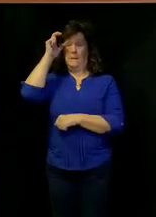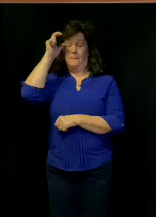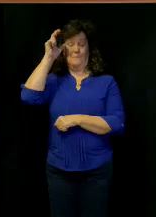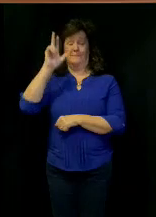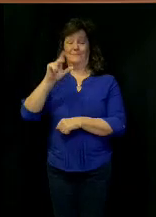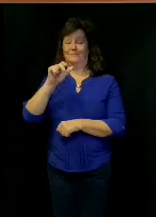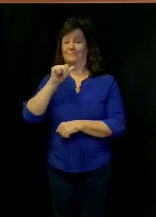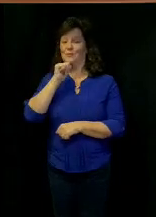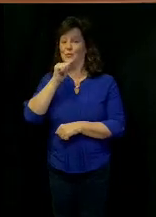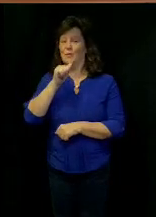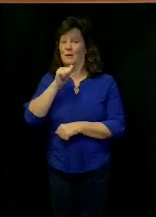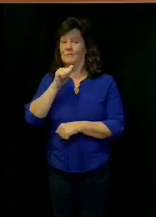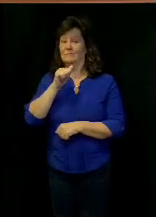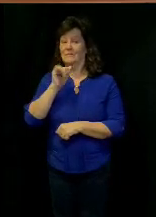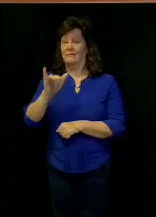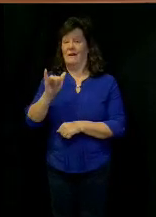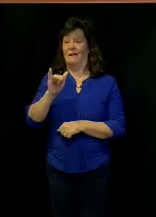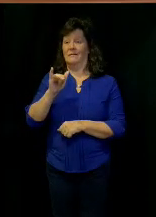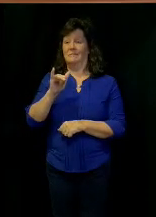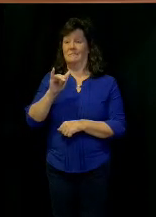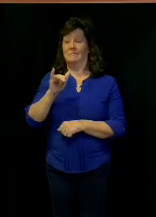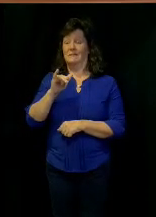mind.